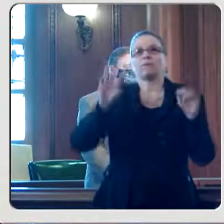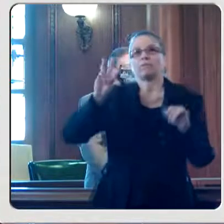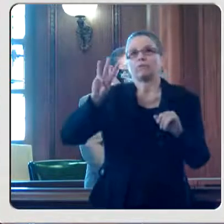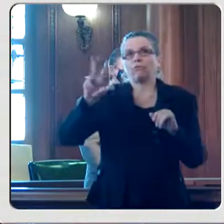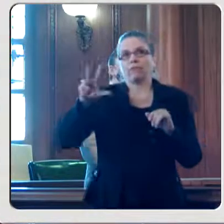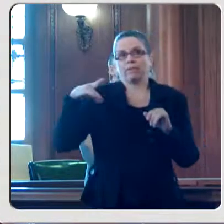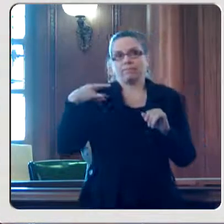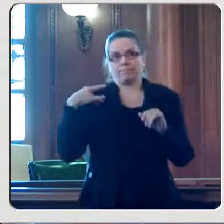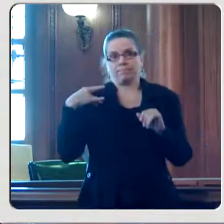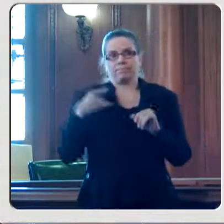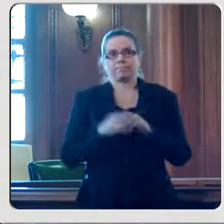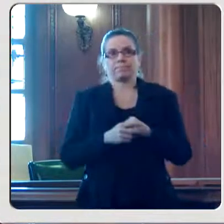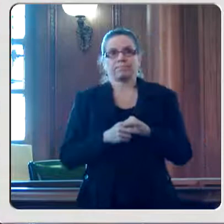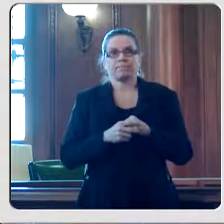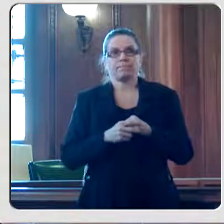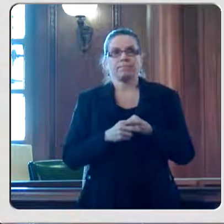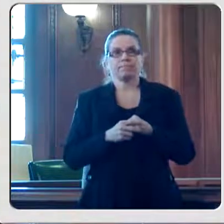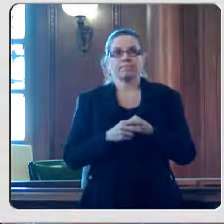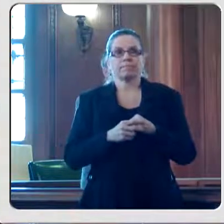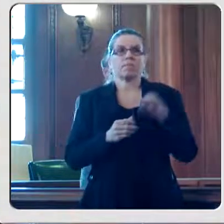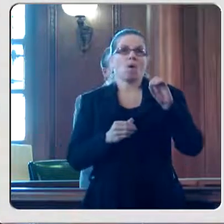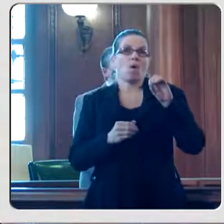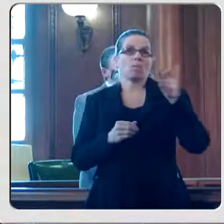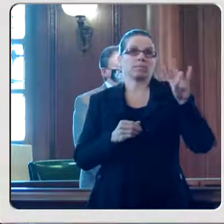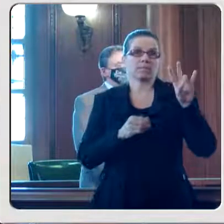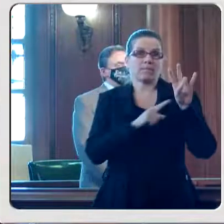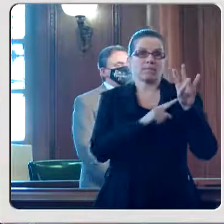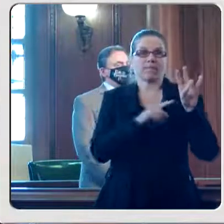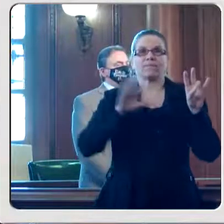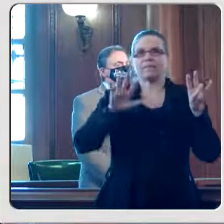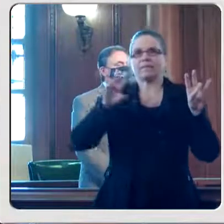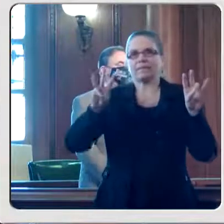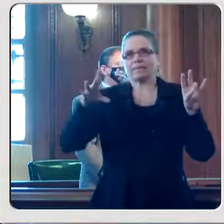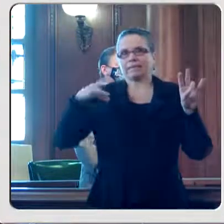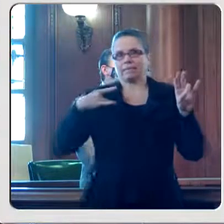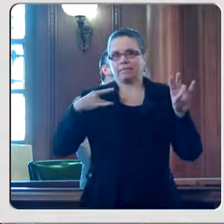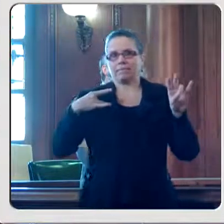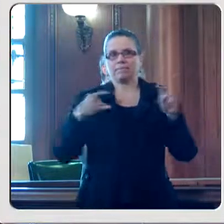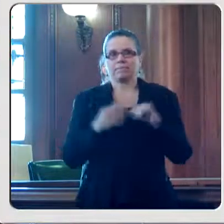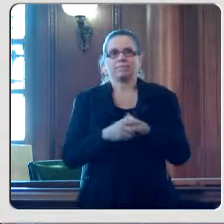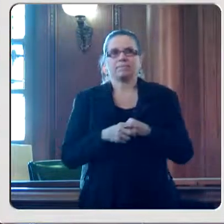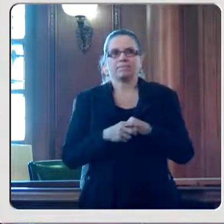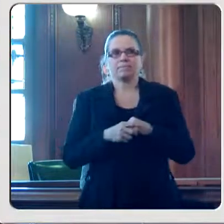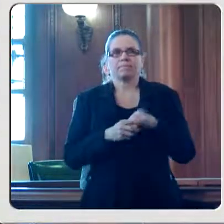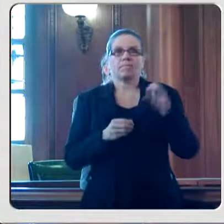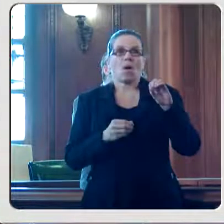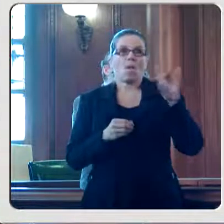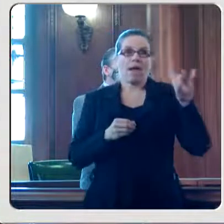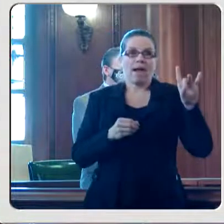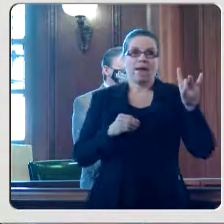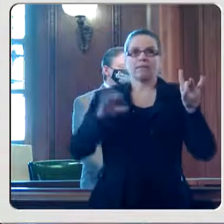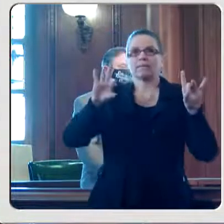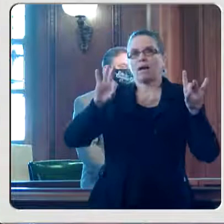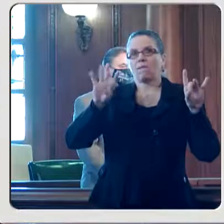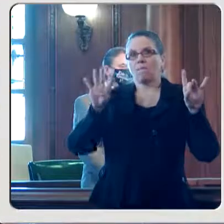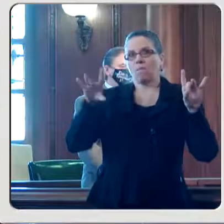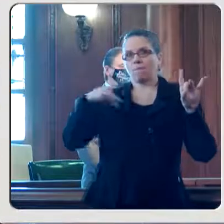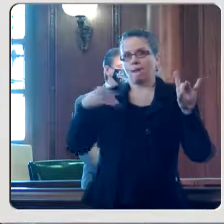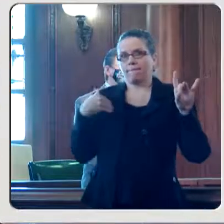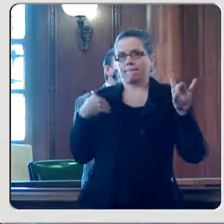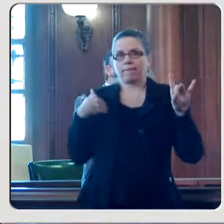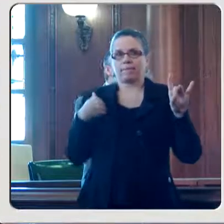10%. 07, 56 cases, 9%. 08, 94 cases,